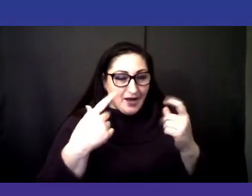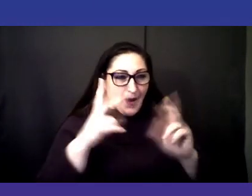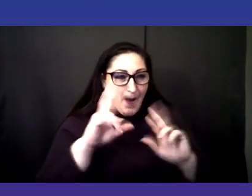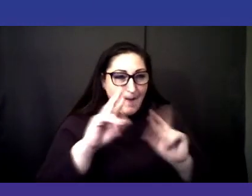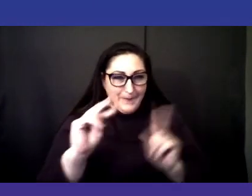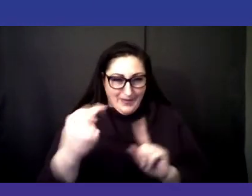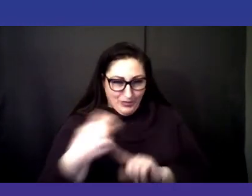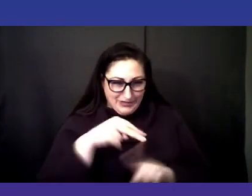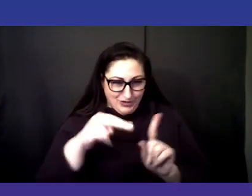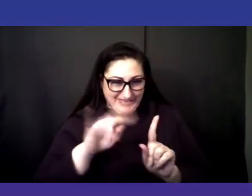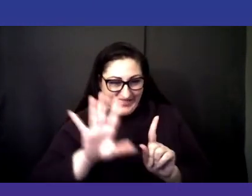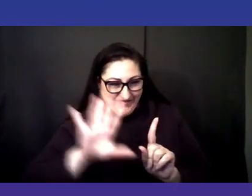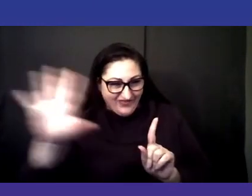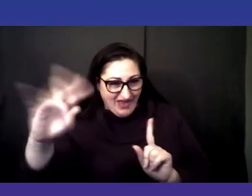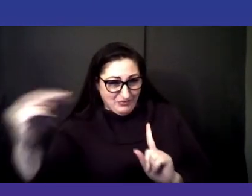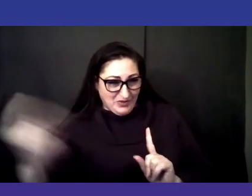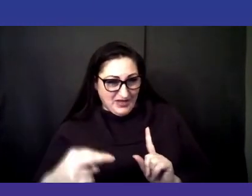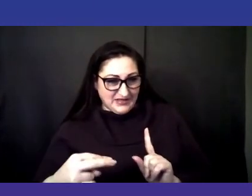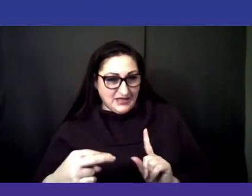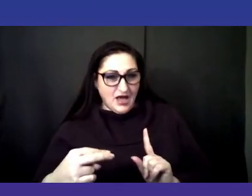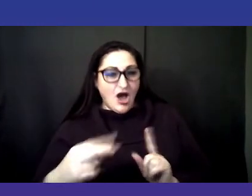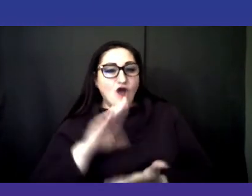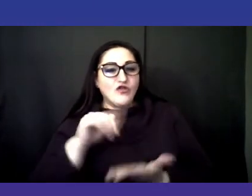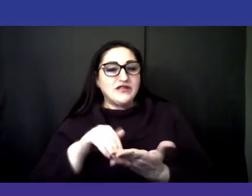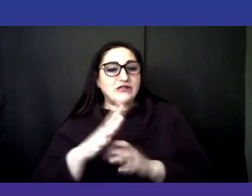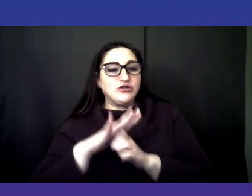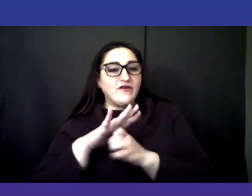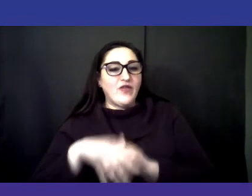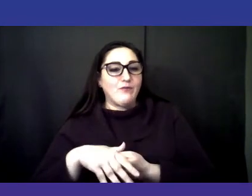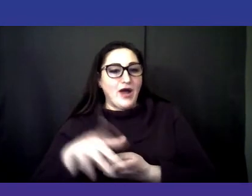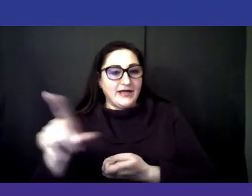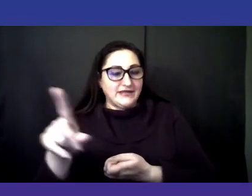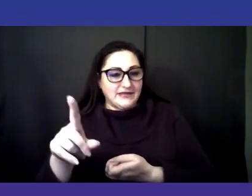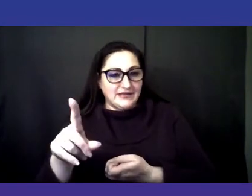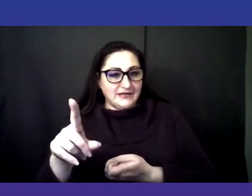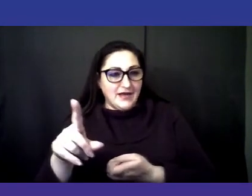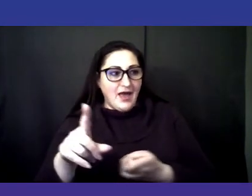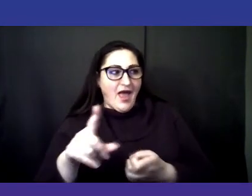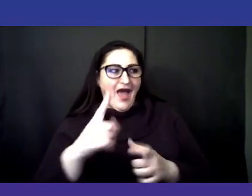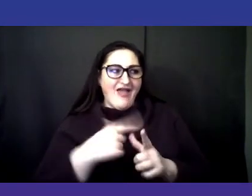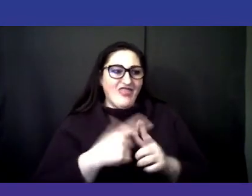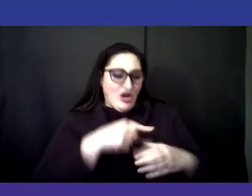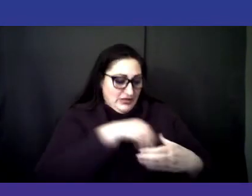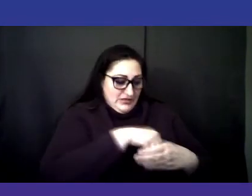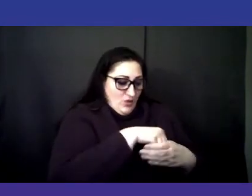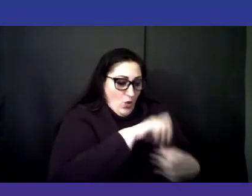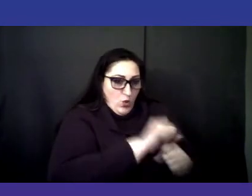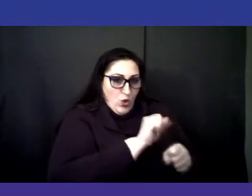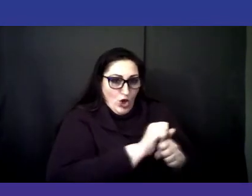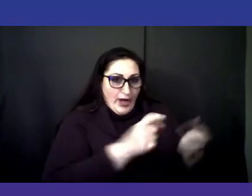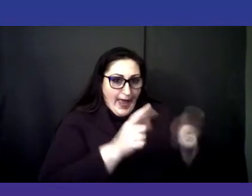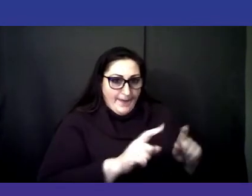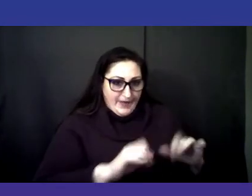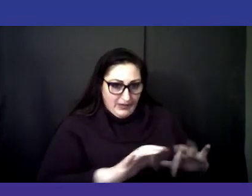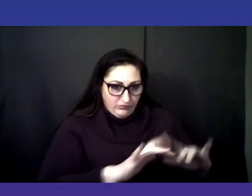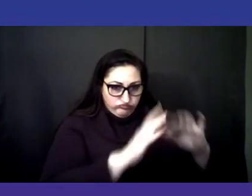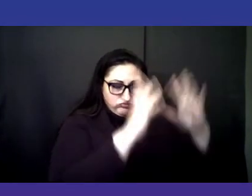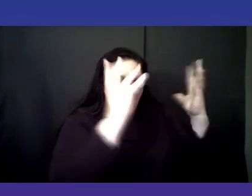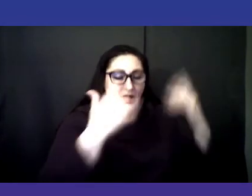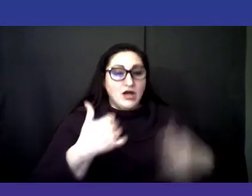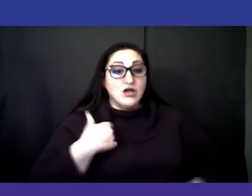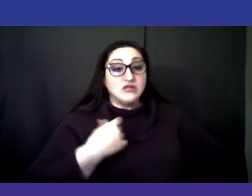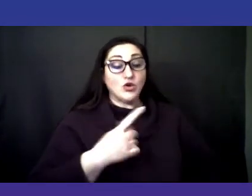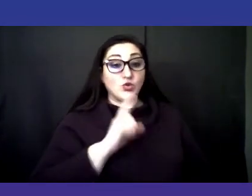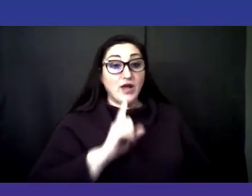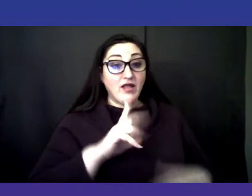margins are actually the centers of the oppressed, and that there's vibrant work going on in them, and to prioritize those internal dialogues that are